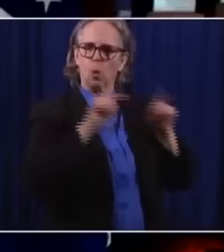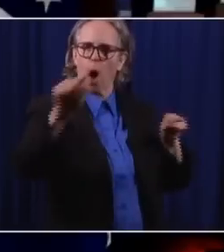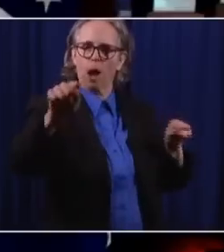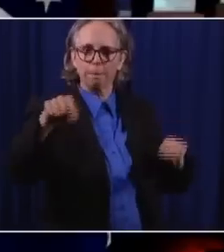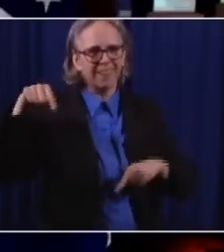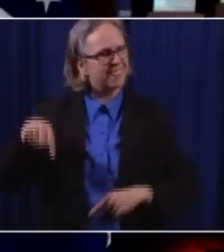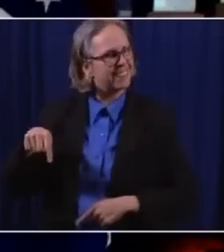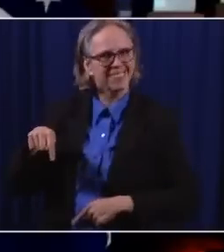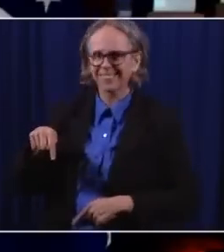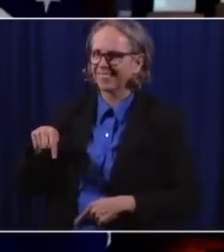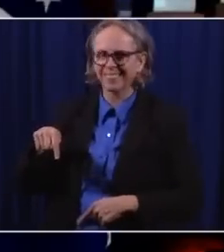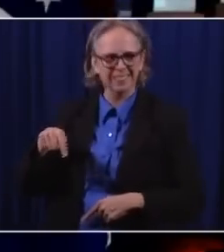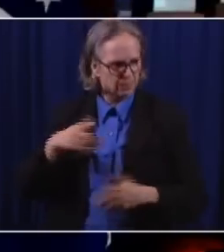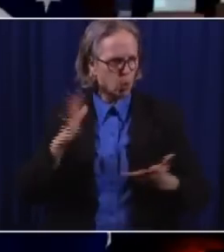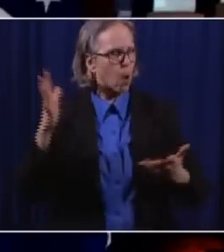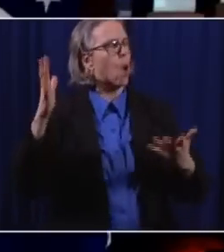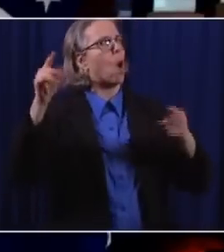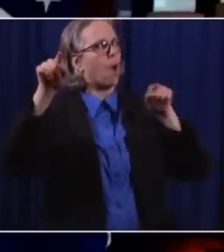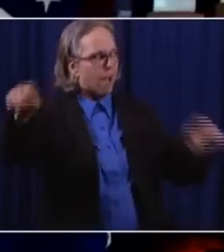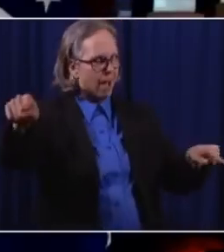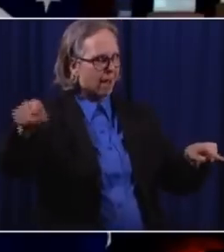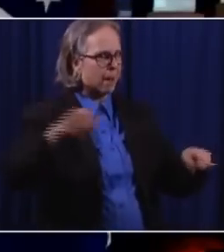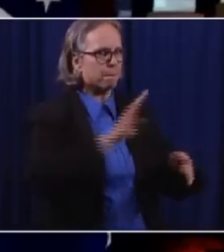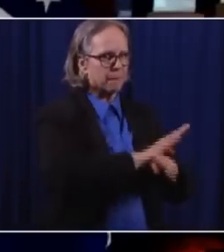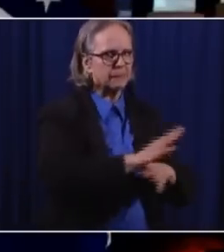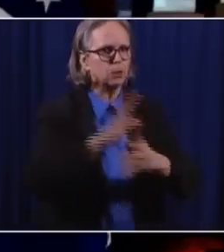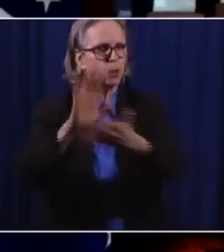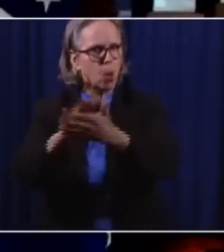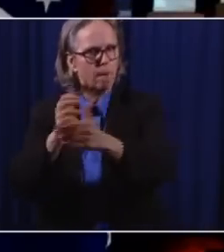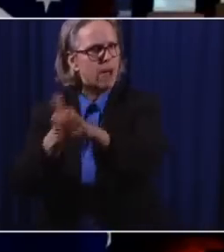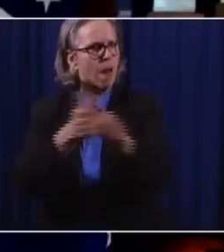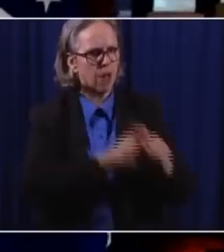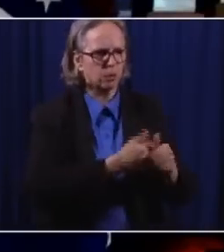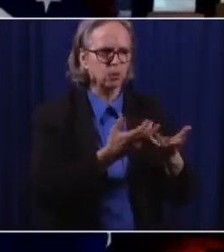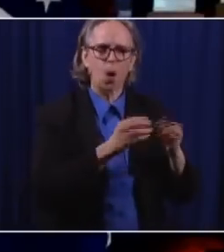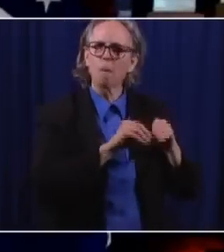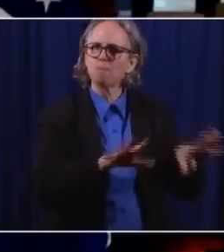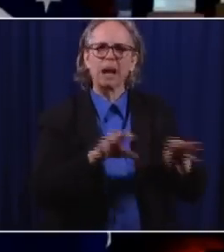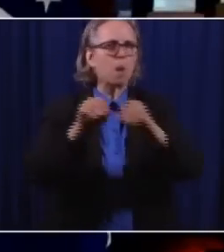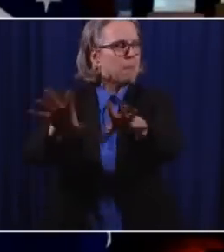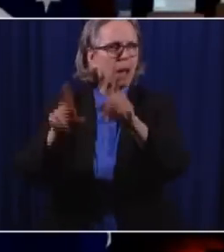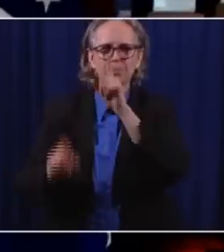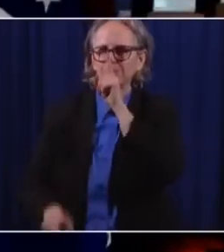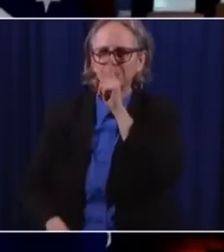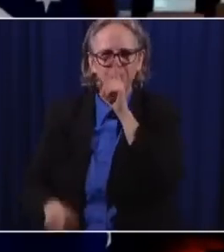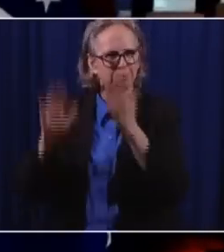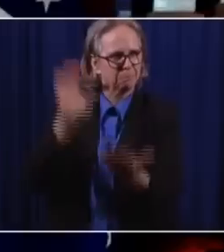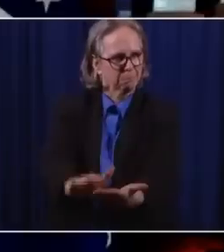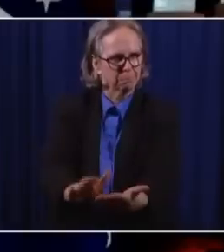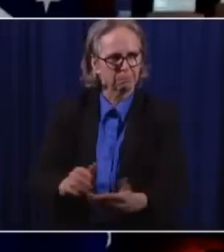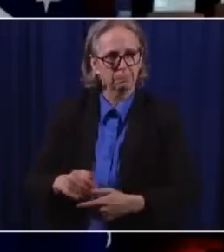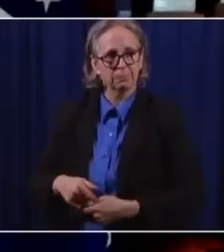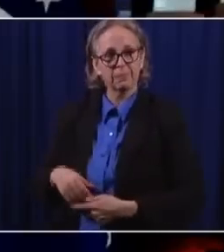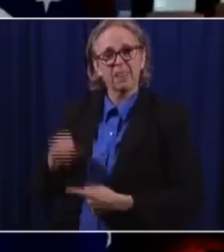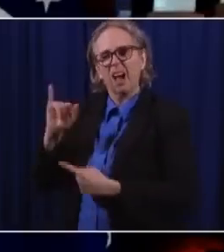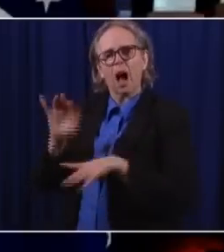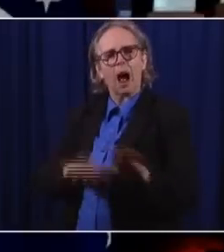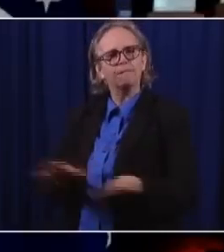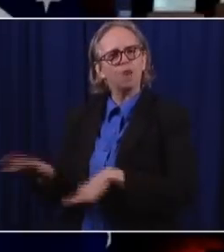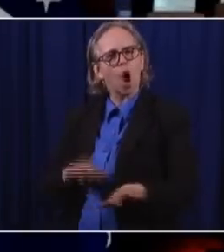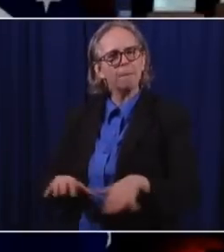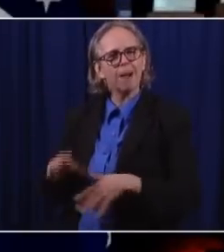not to see the problems that we see in the informal settings when people let their guard down and they don't wear the masks, they don't practice the